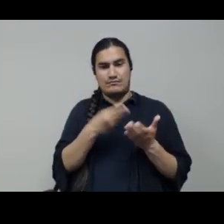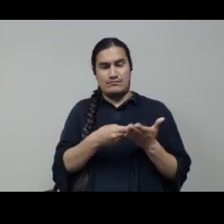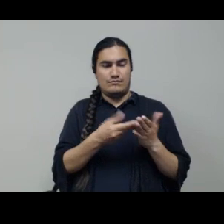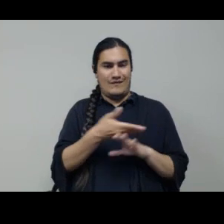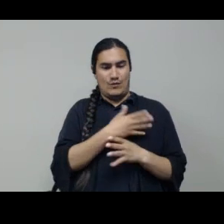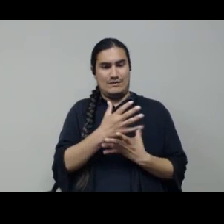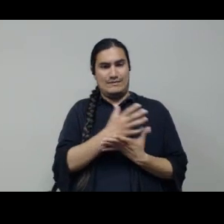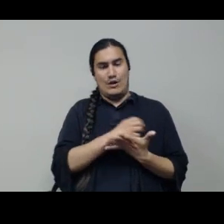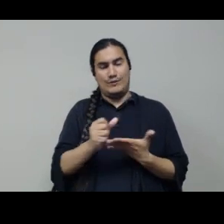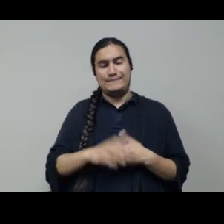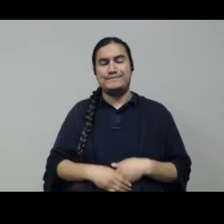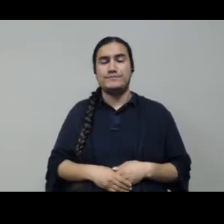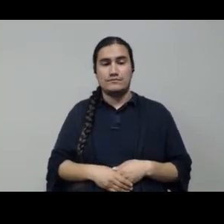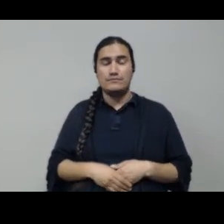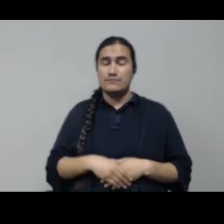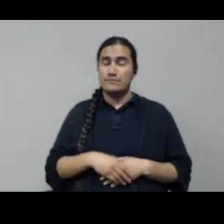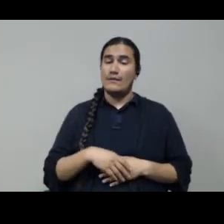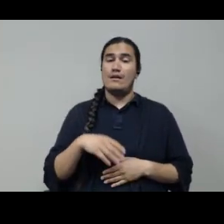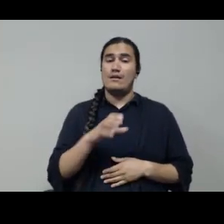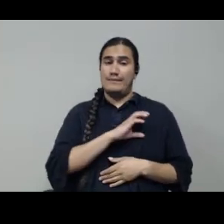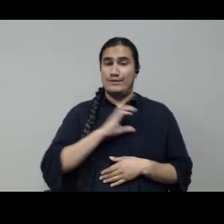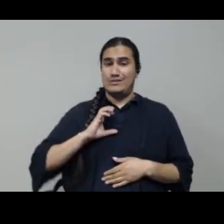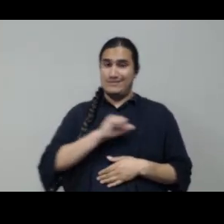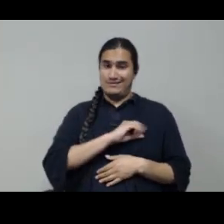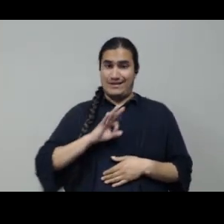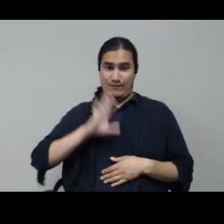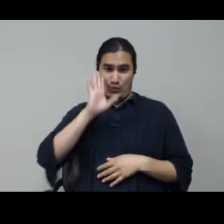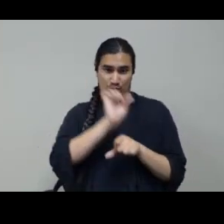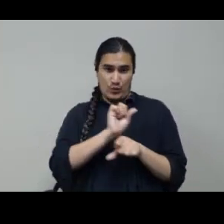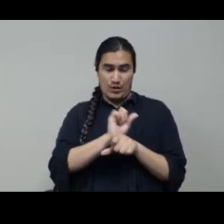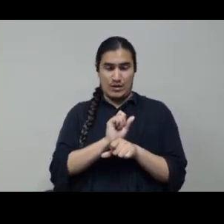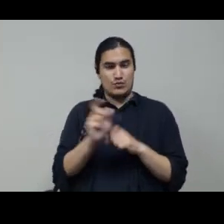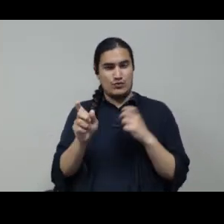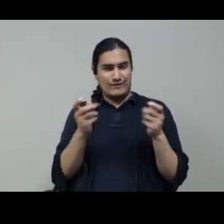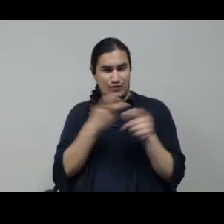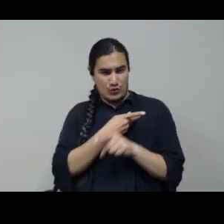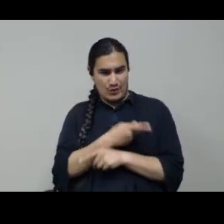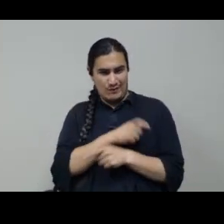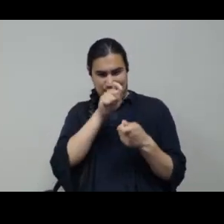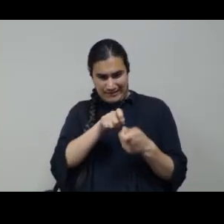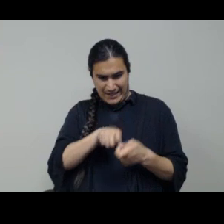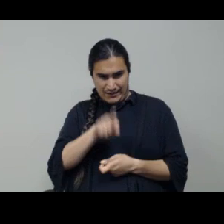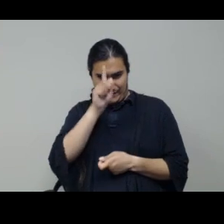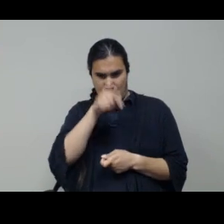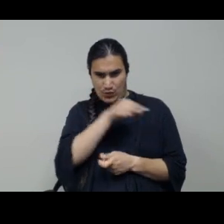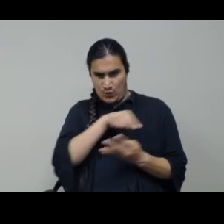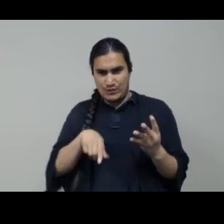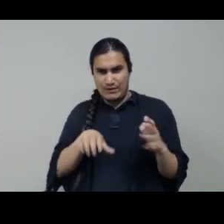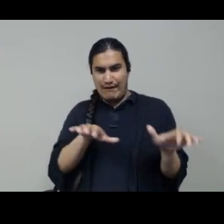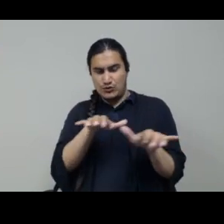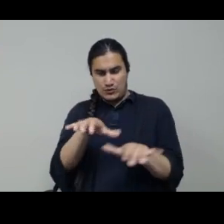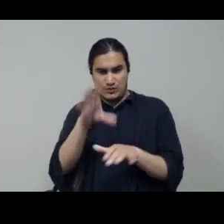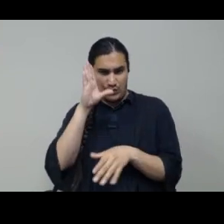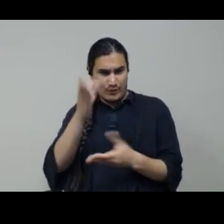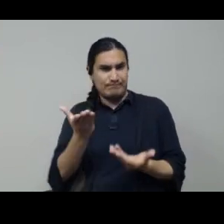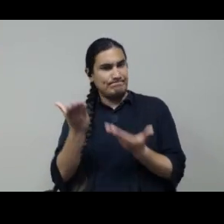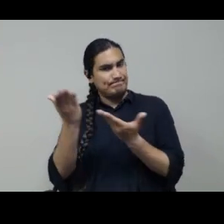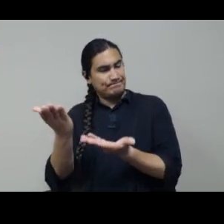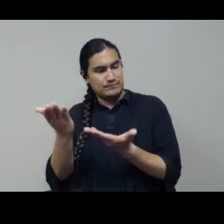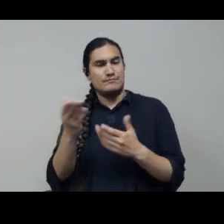Commission staff will be working with Caltrans in the coming weeks to finalize the details on these actions that will be brought forward. And